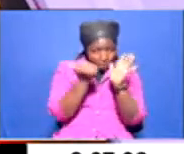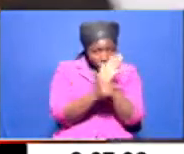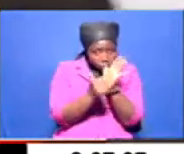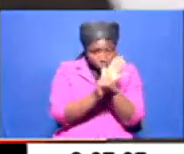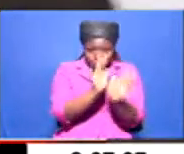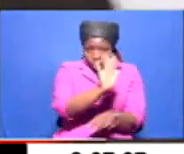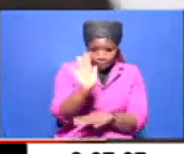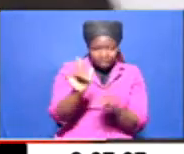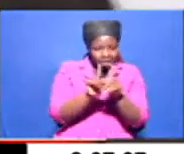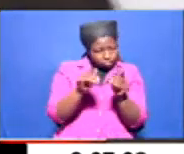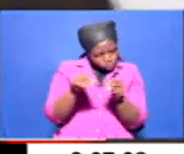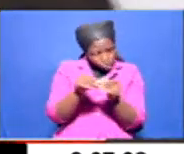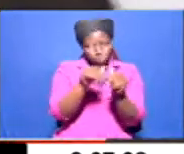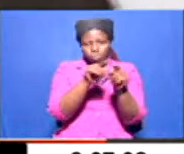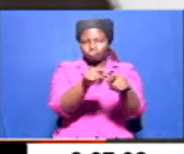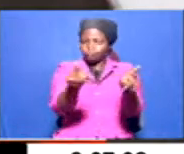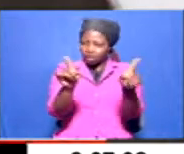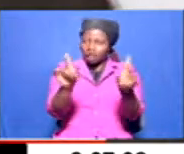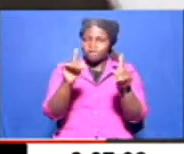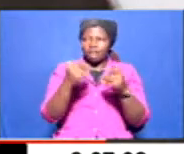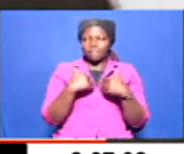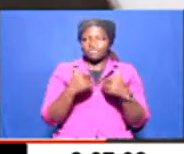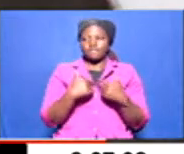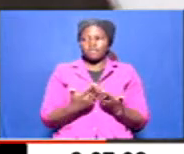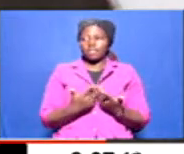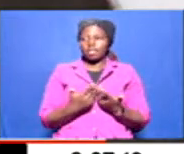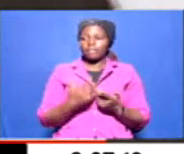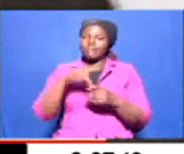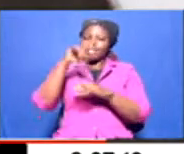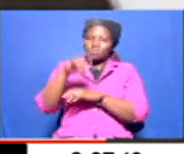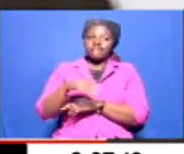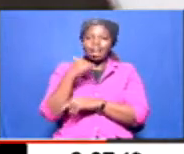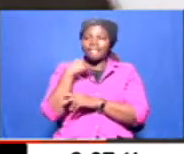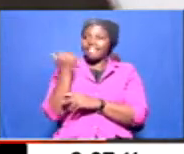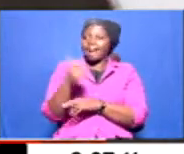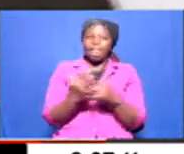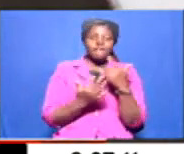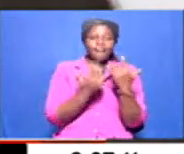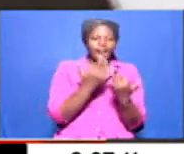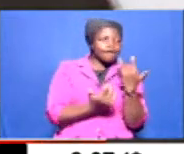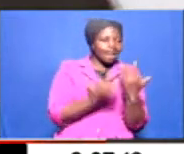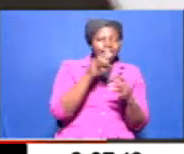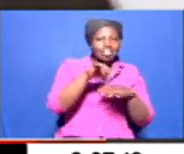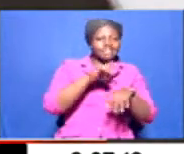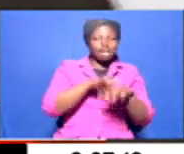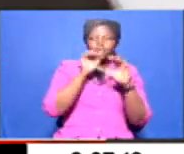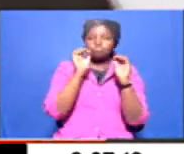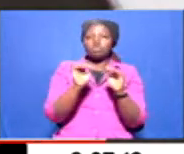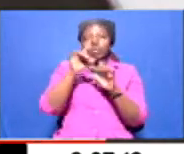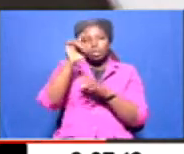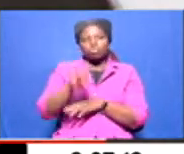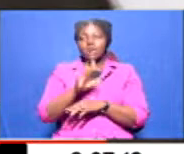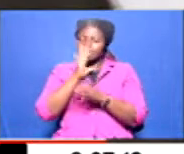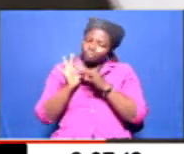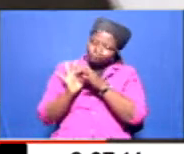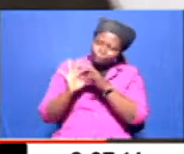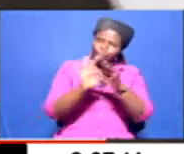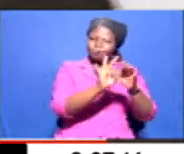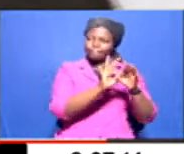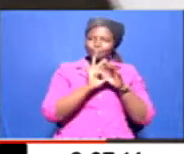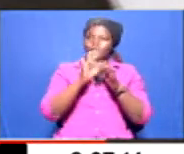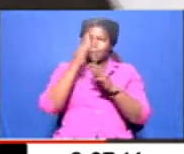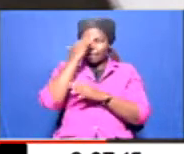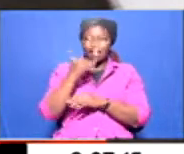jawabu. Let us not have any friendly fire at this point. Let us be united because we don't want to